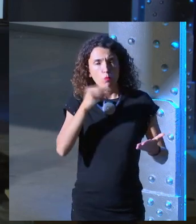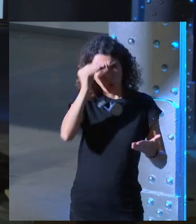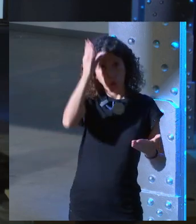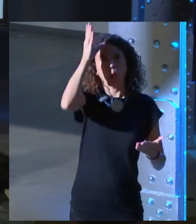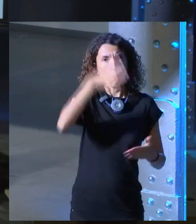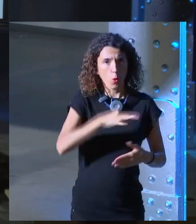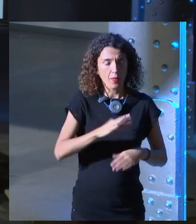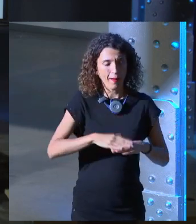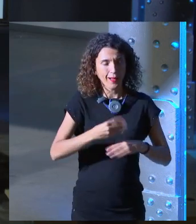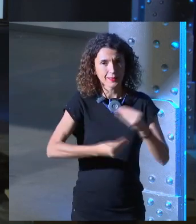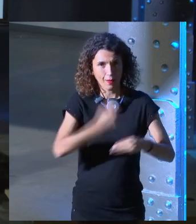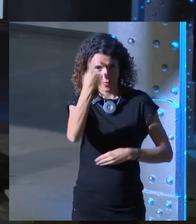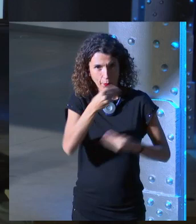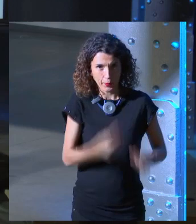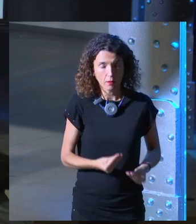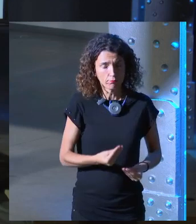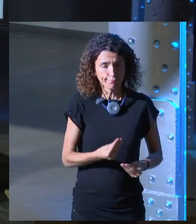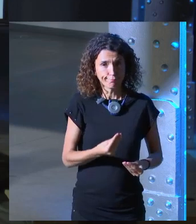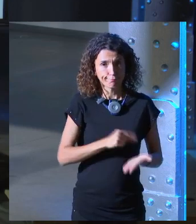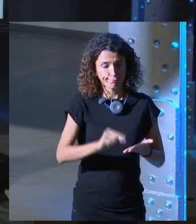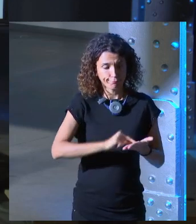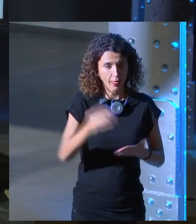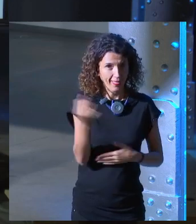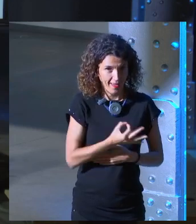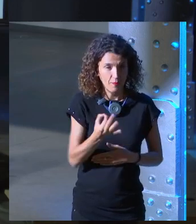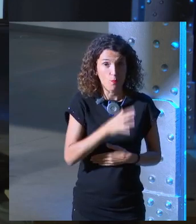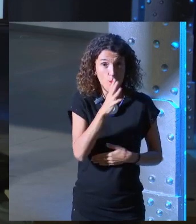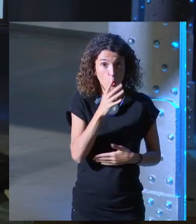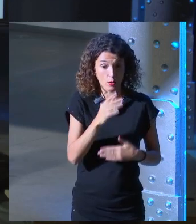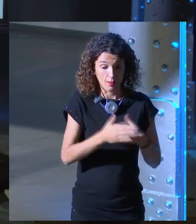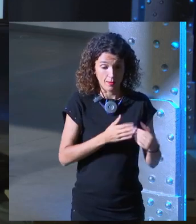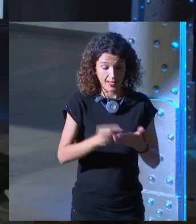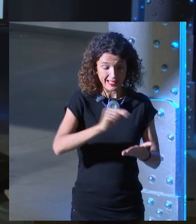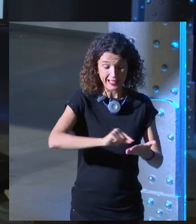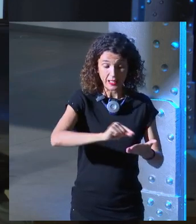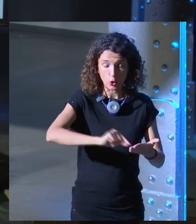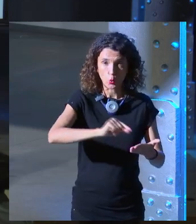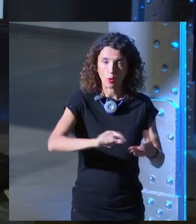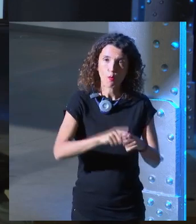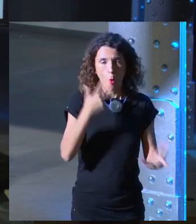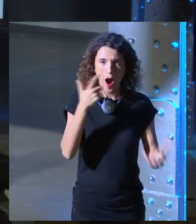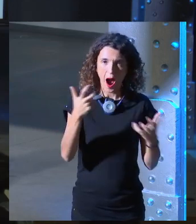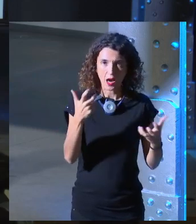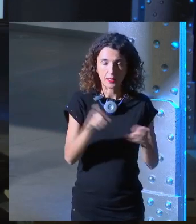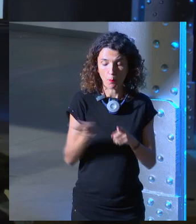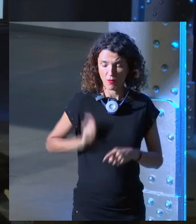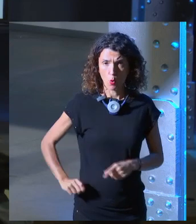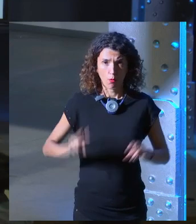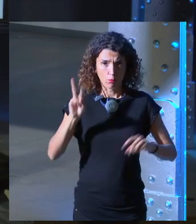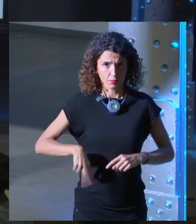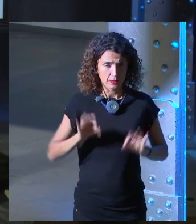because writing is a craft, it's a profession, it's something you need to do well to